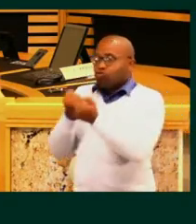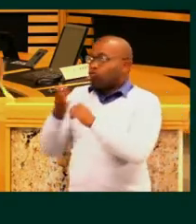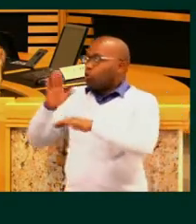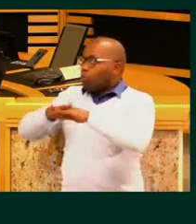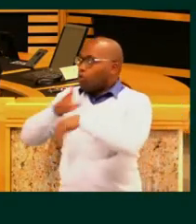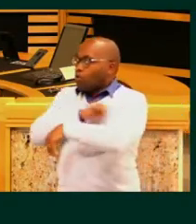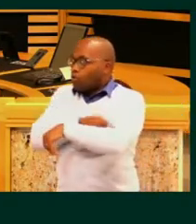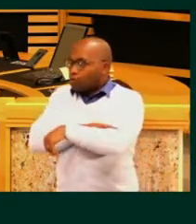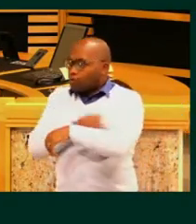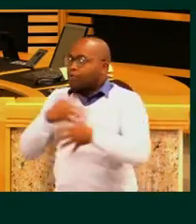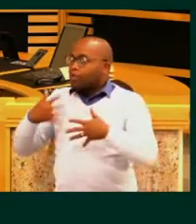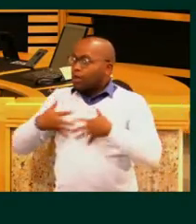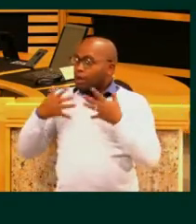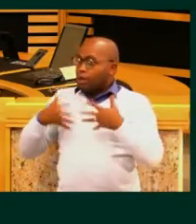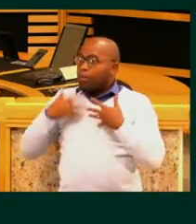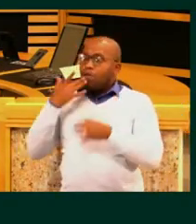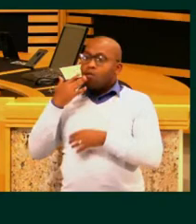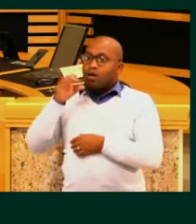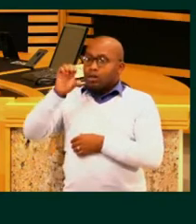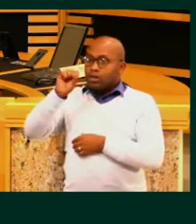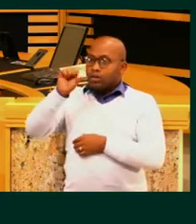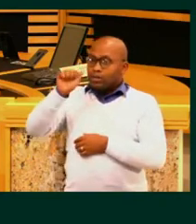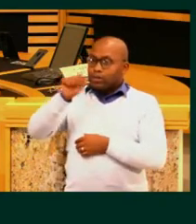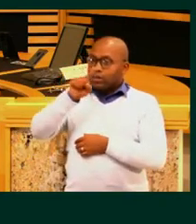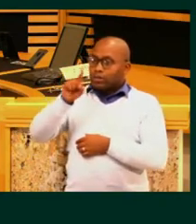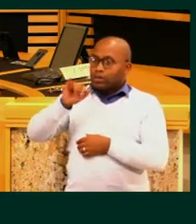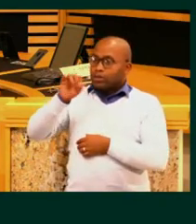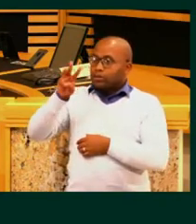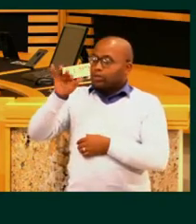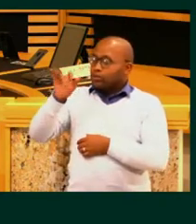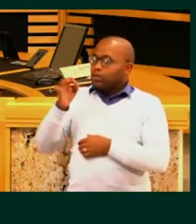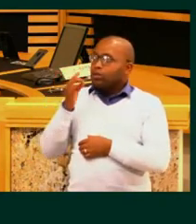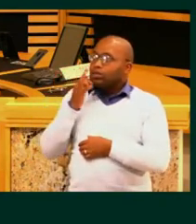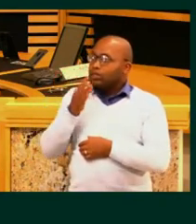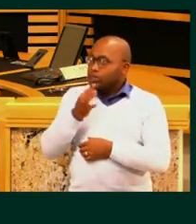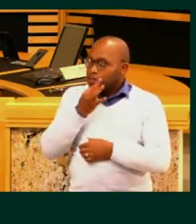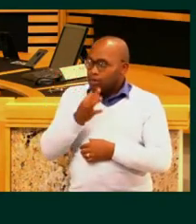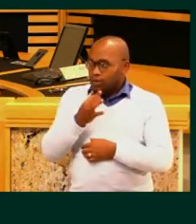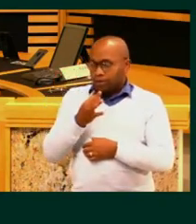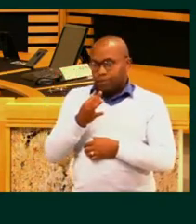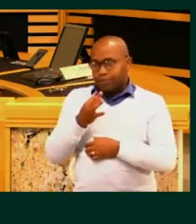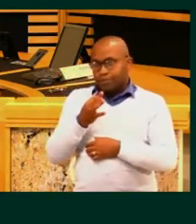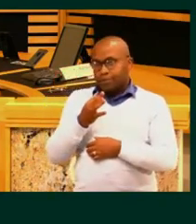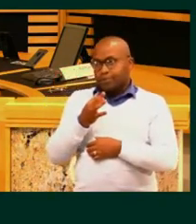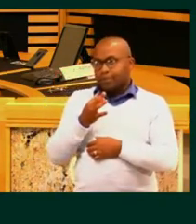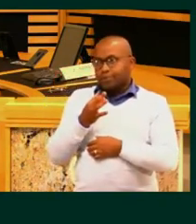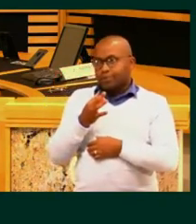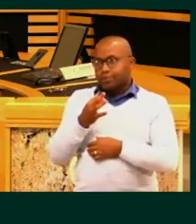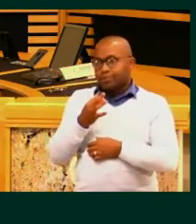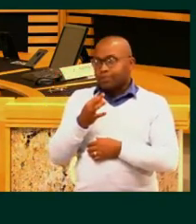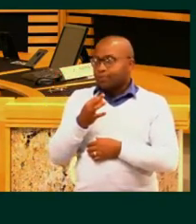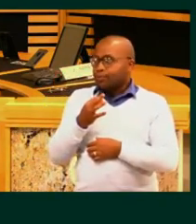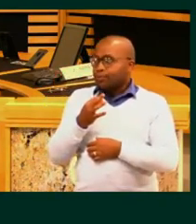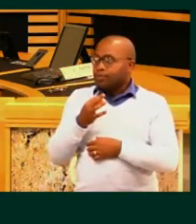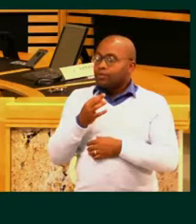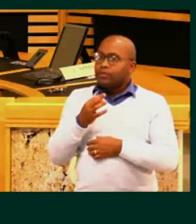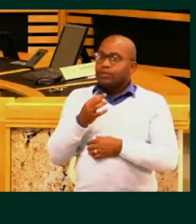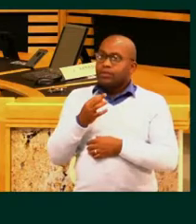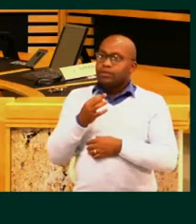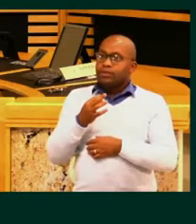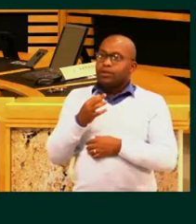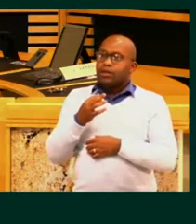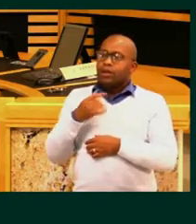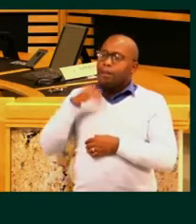SWA was saying that it should be the life impressment for a person